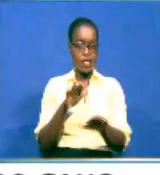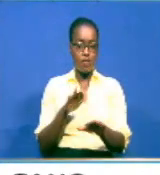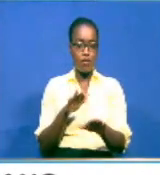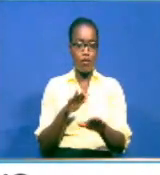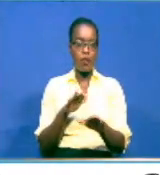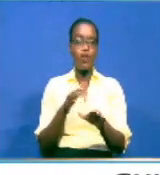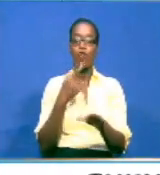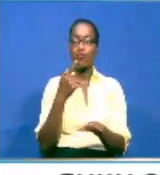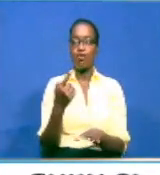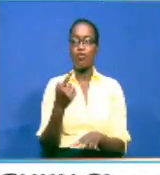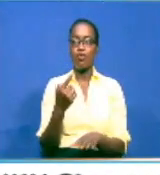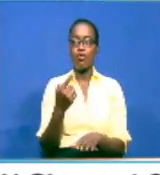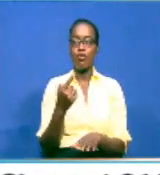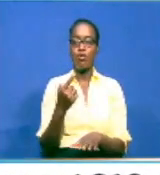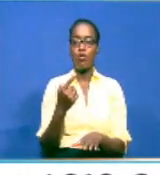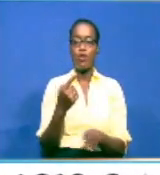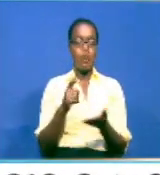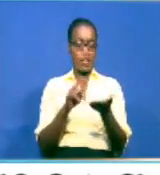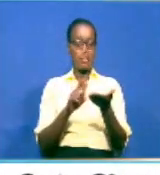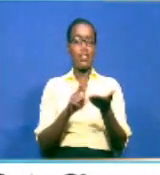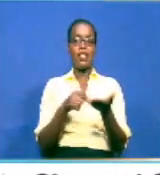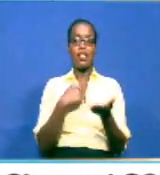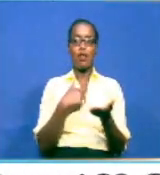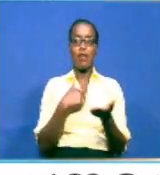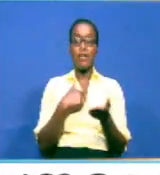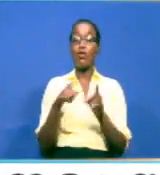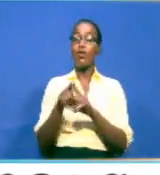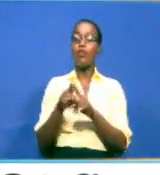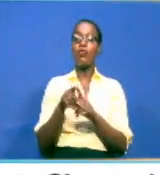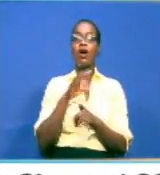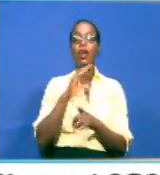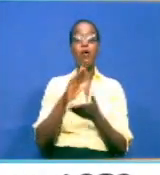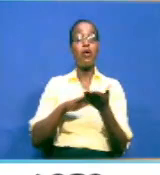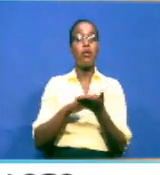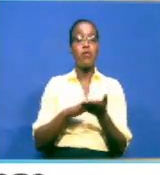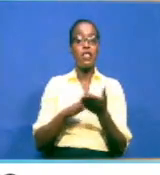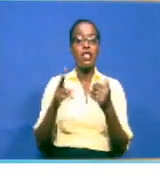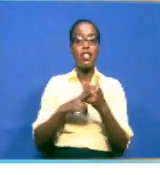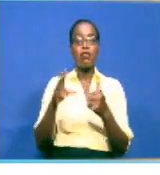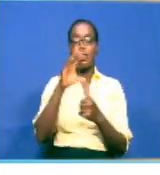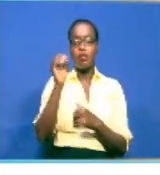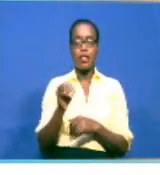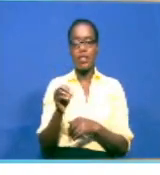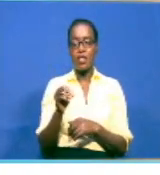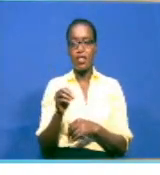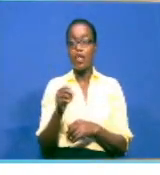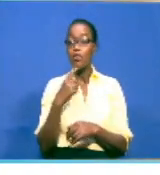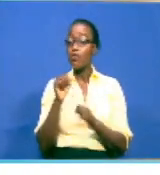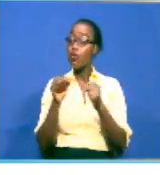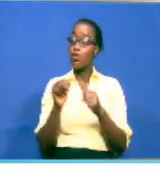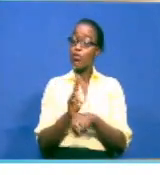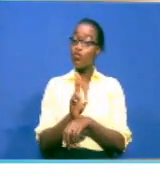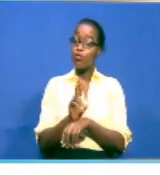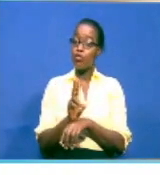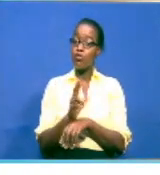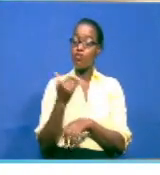So my sanitizer is also alcohol-based sanitizer, 70% alcohol. So it can also be used to